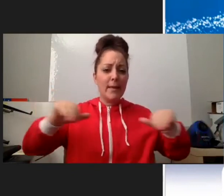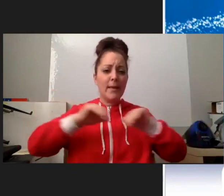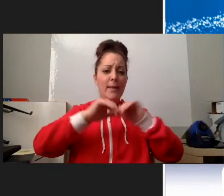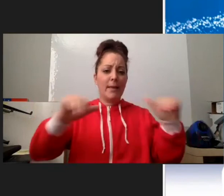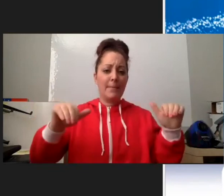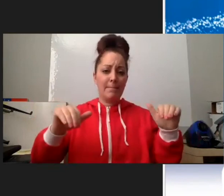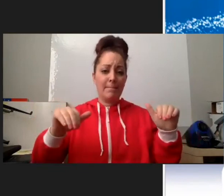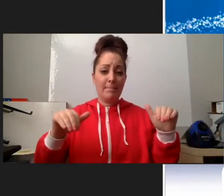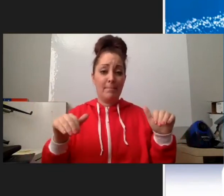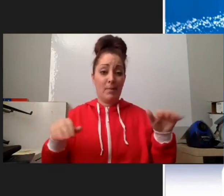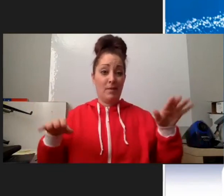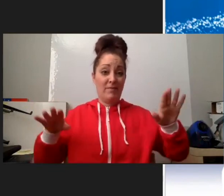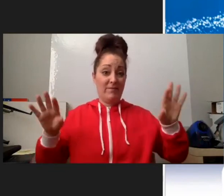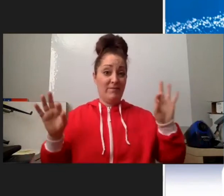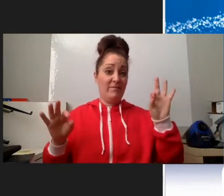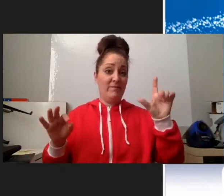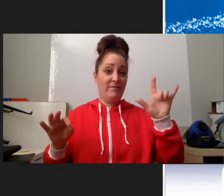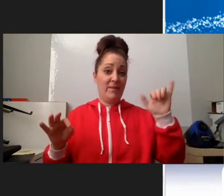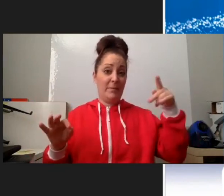He swims,